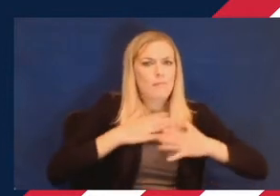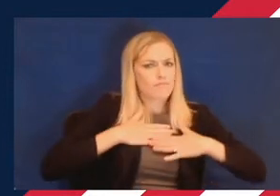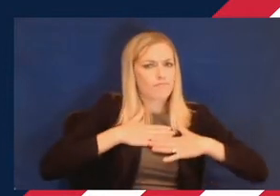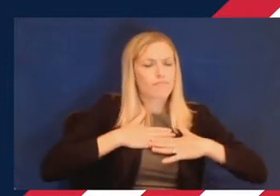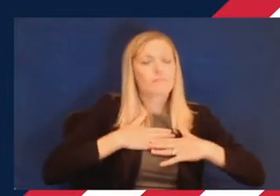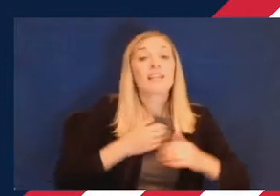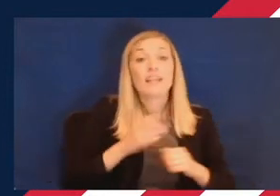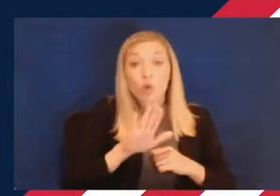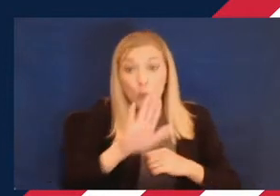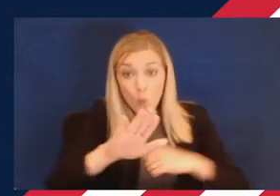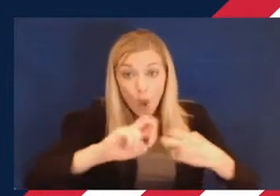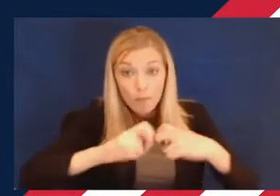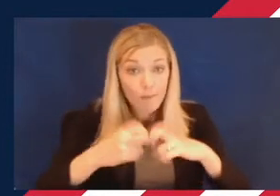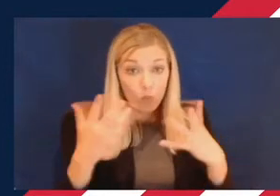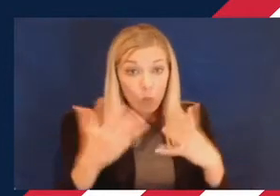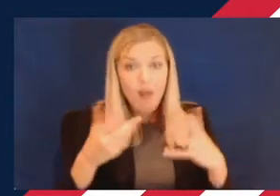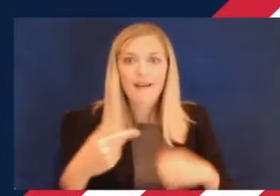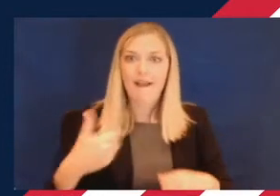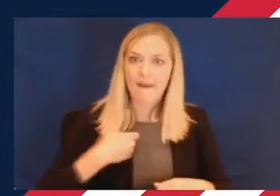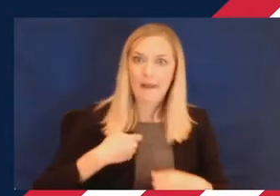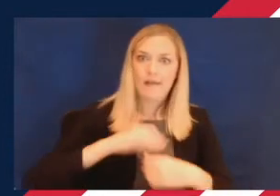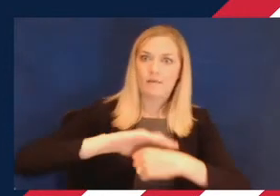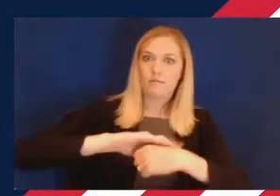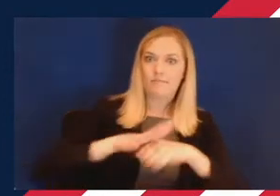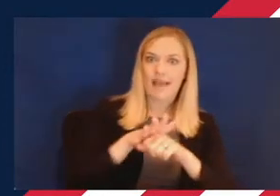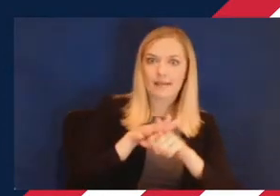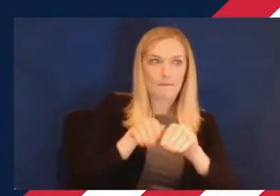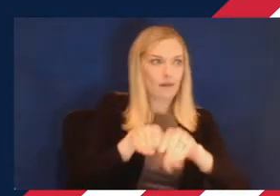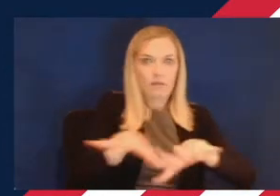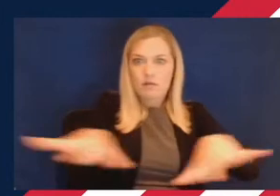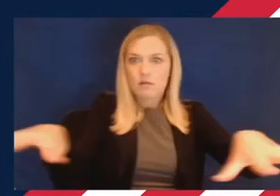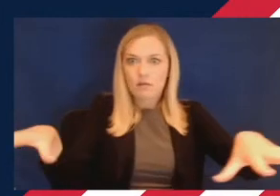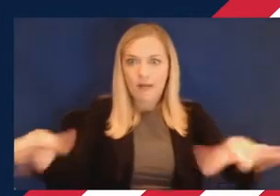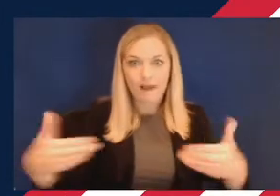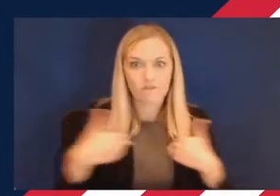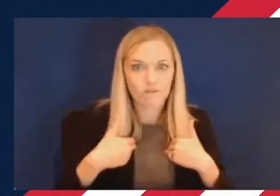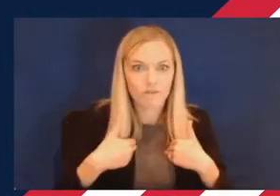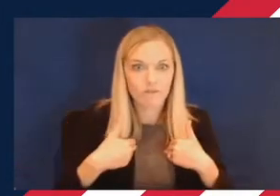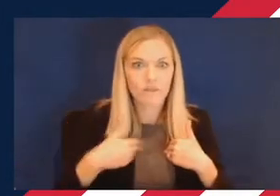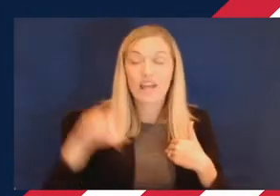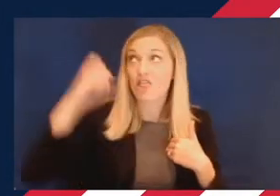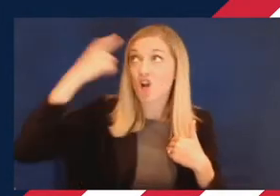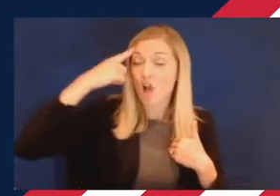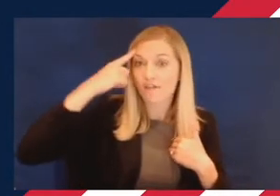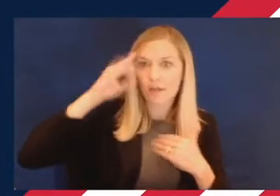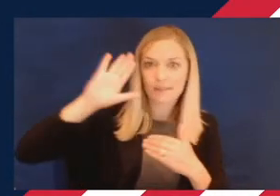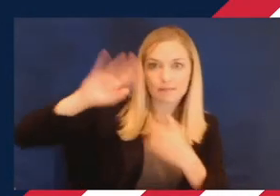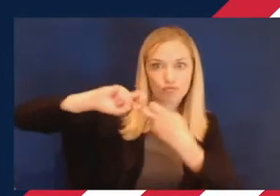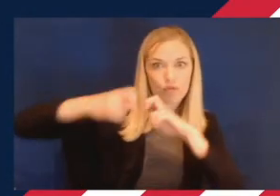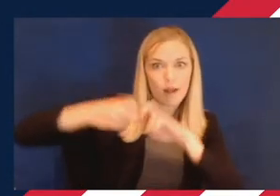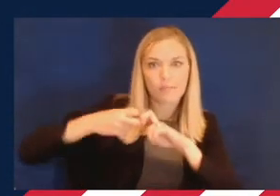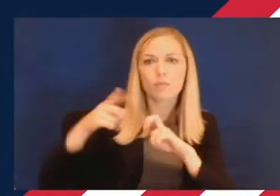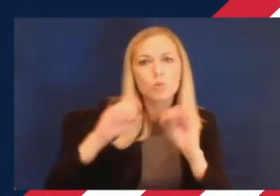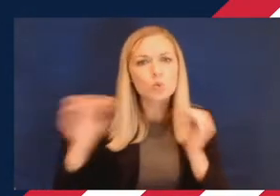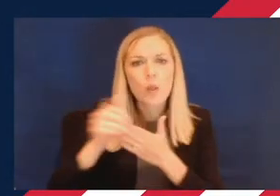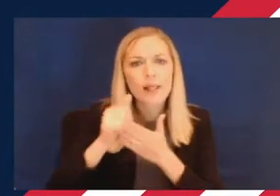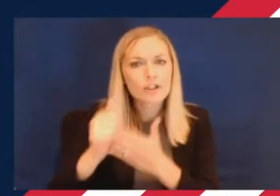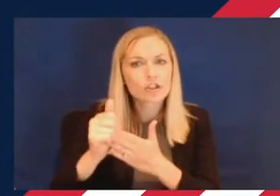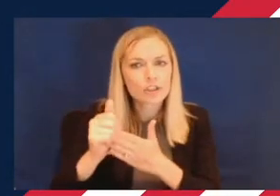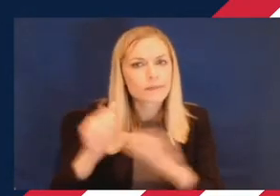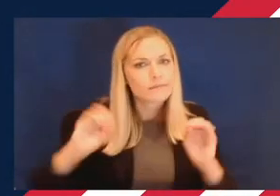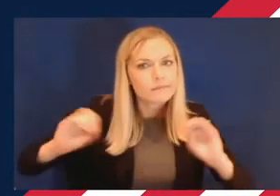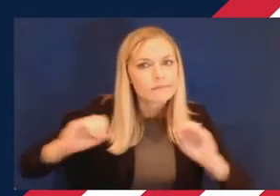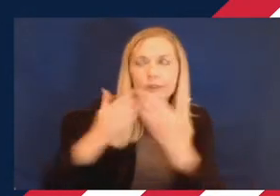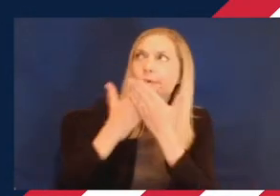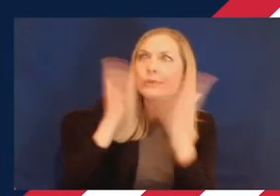pandemic, right? The government's problem is that there's a pandemic and there's no leadership. Well, how do we keep the